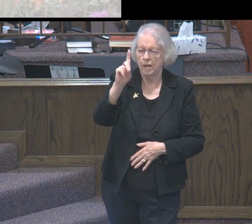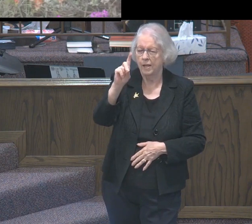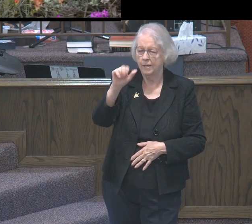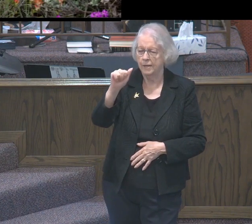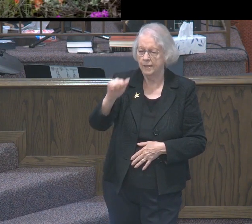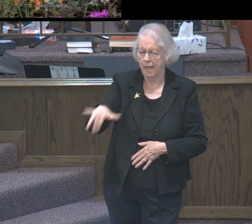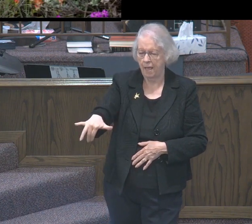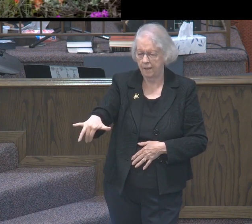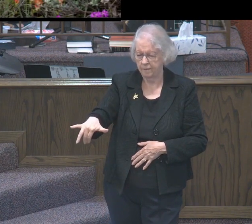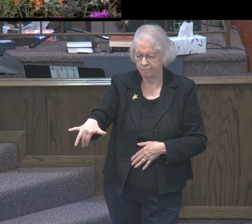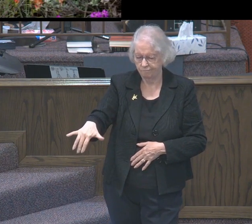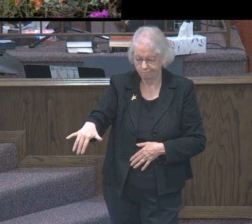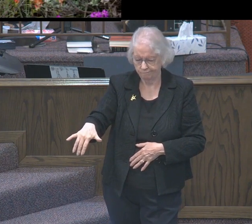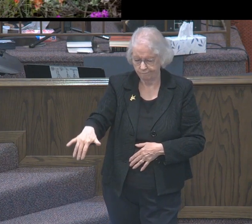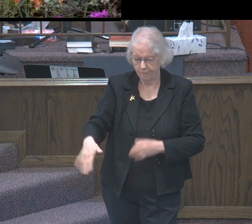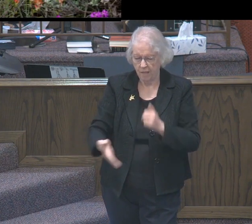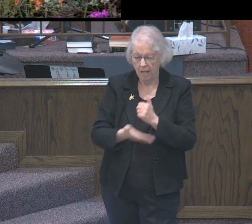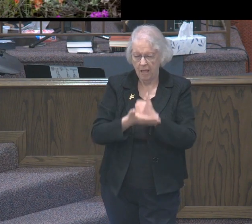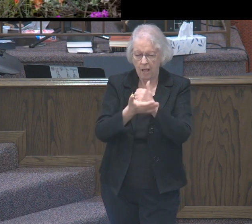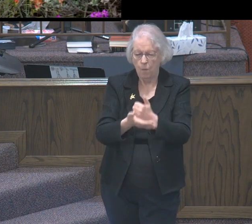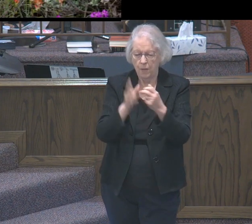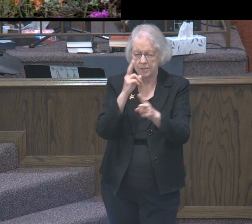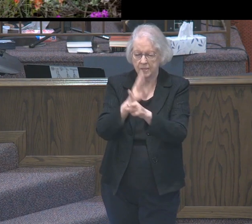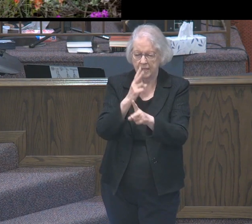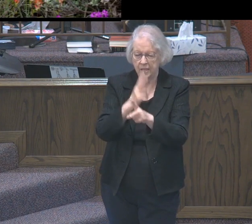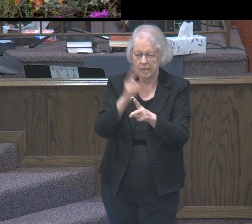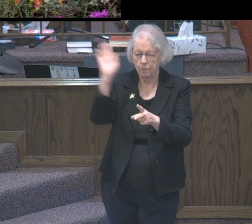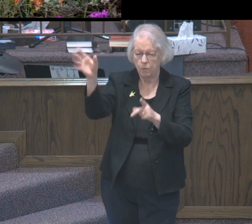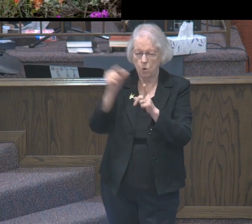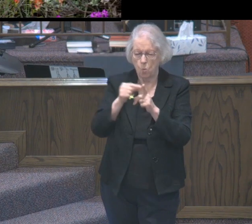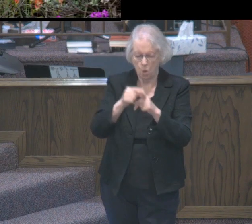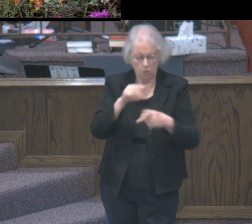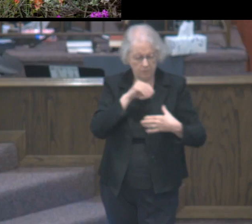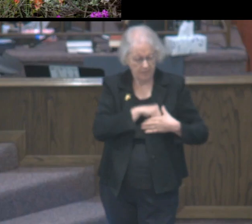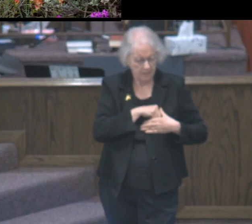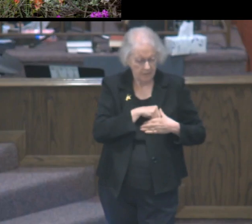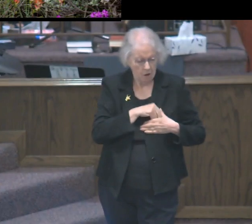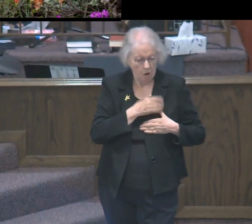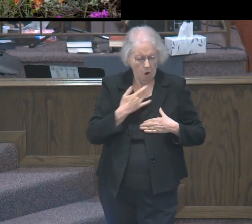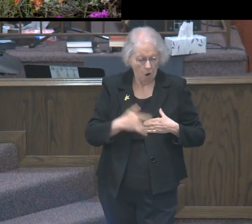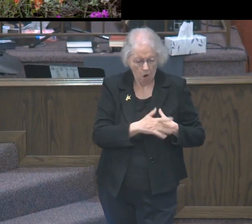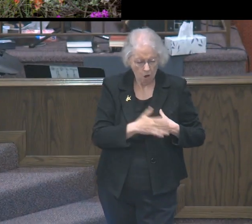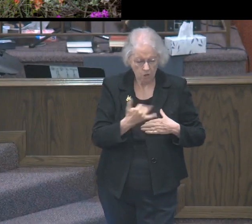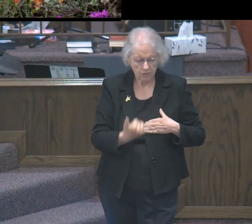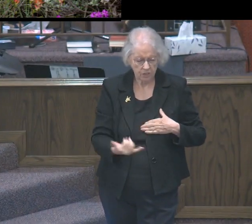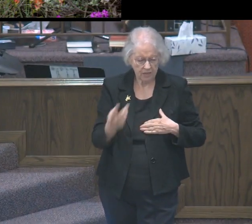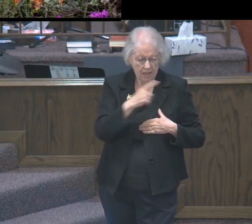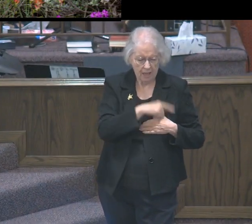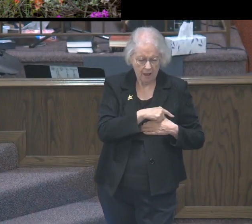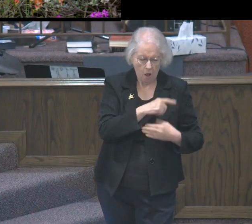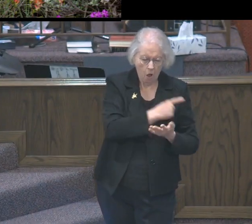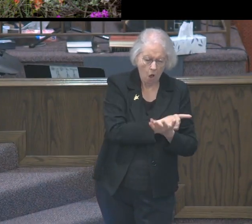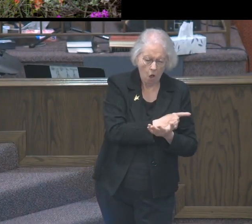we hear your words today and know and understand what it is that you have for